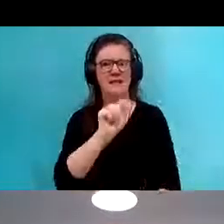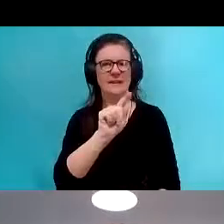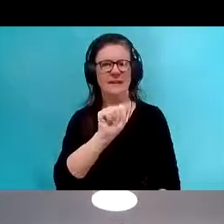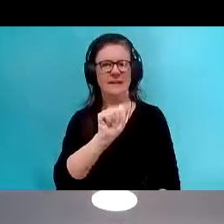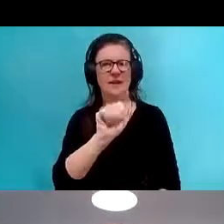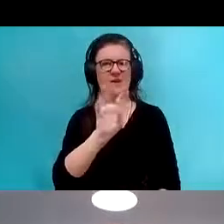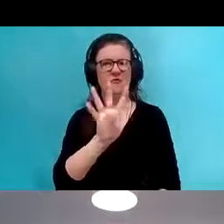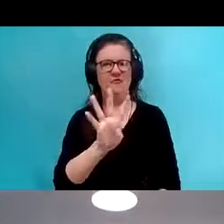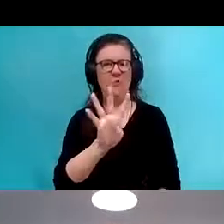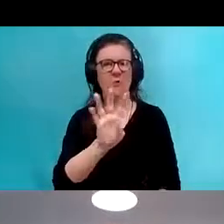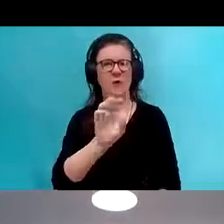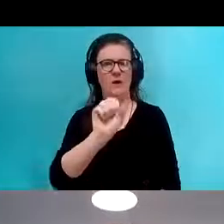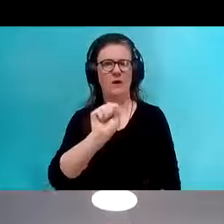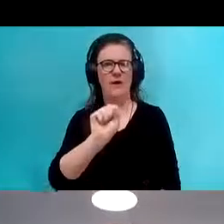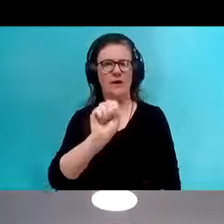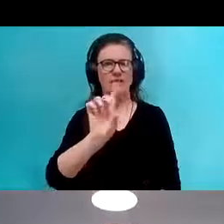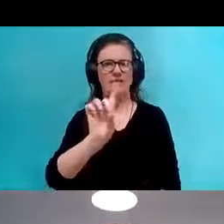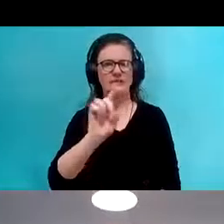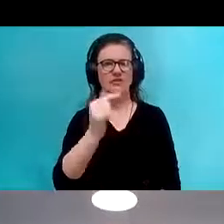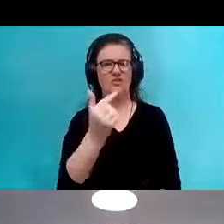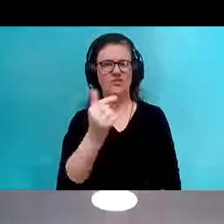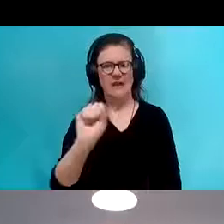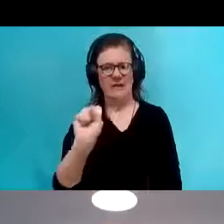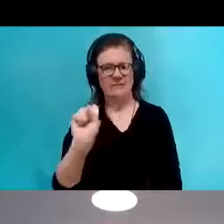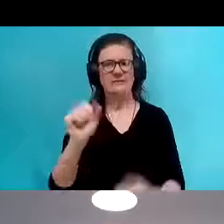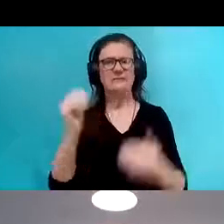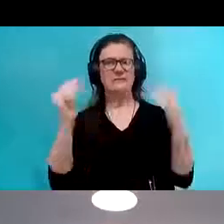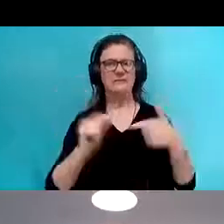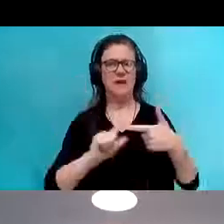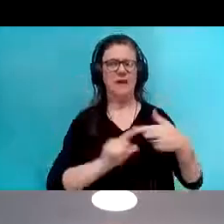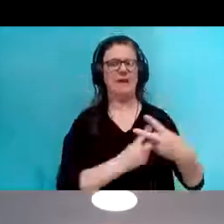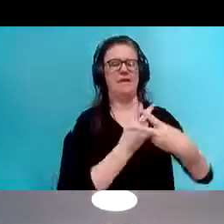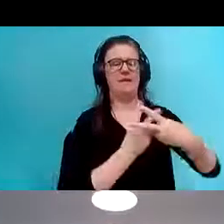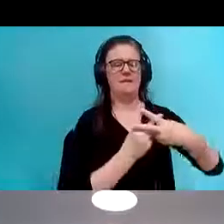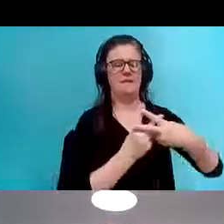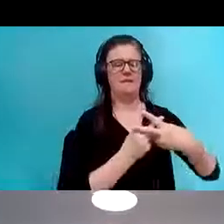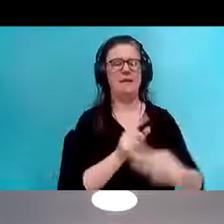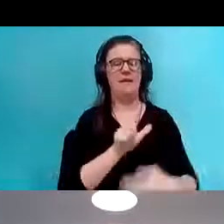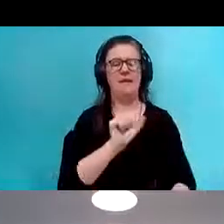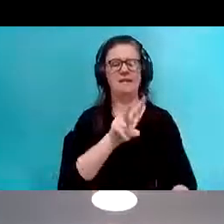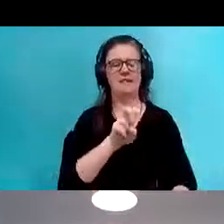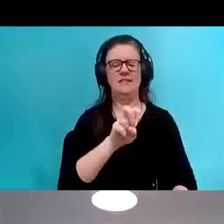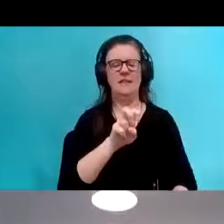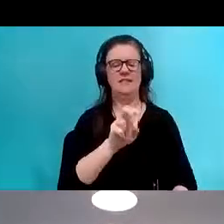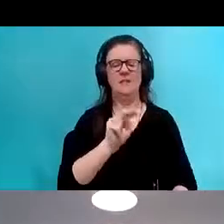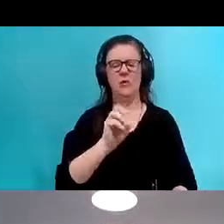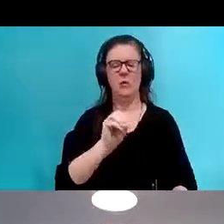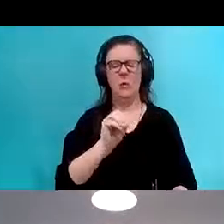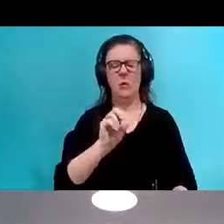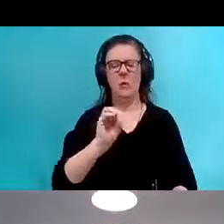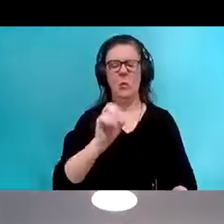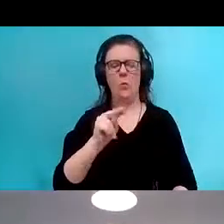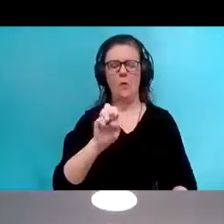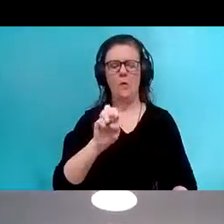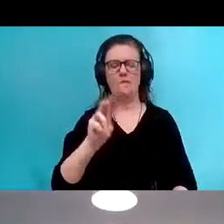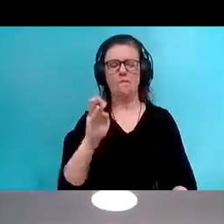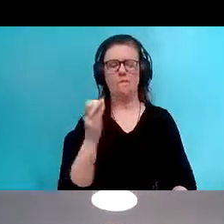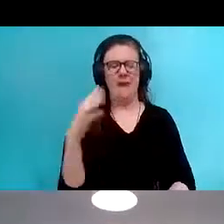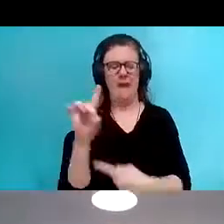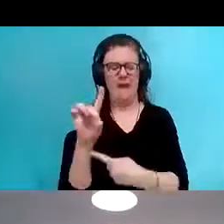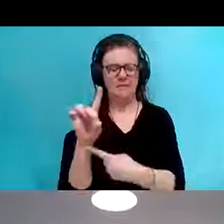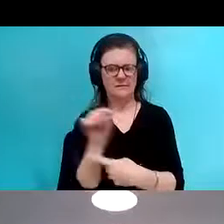Data4SDGs and hashtag Leave No One Behind. This webinar will be recorded. We will share the recordings with you shortly after the